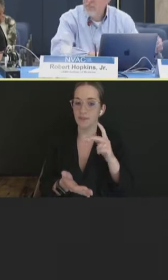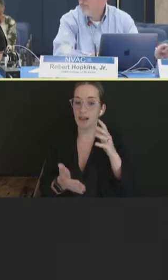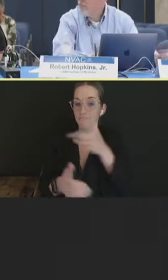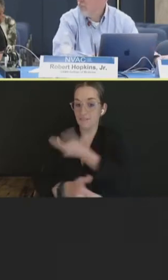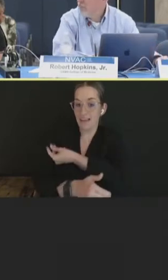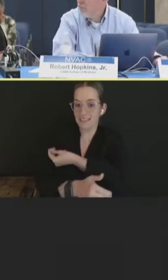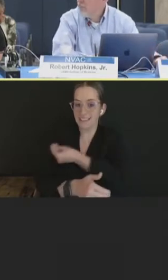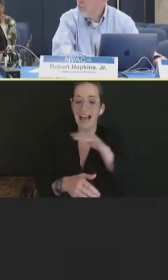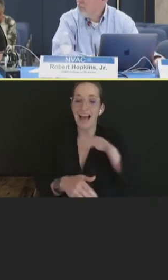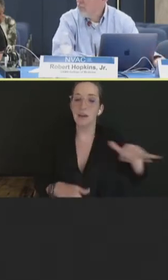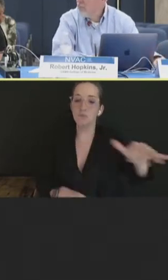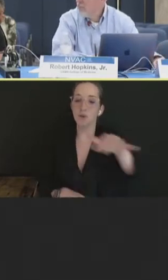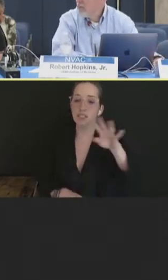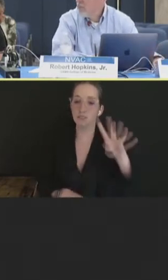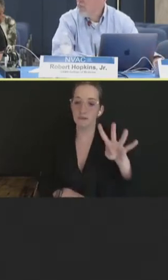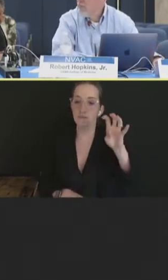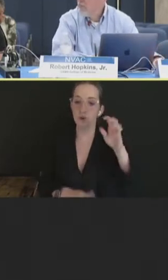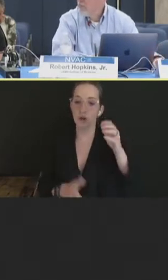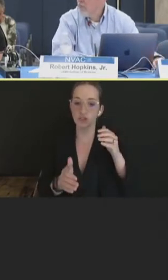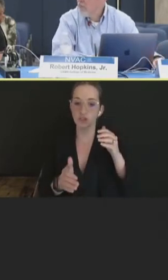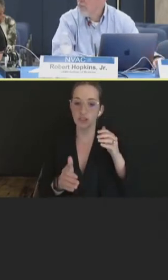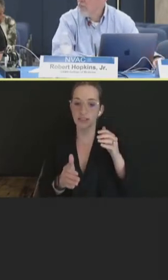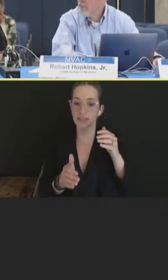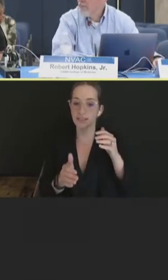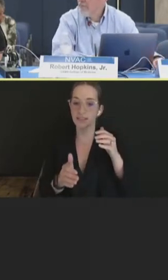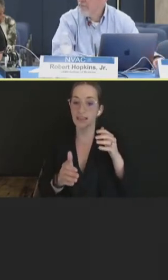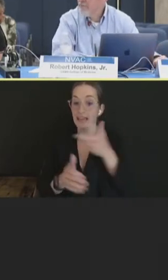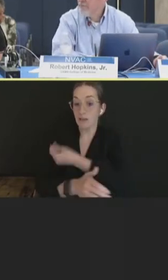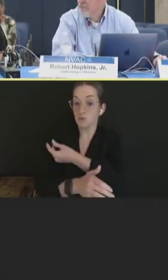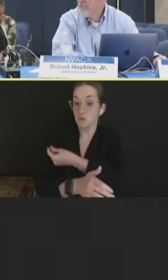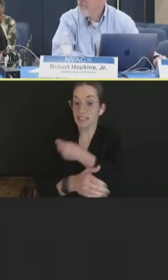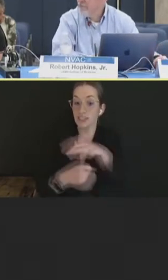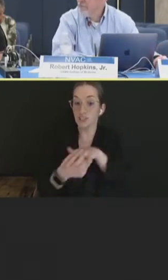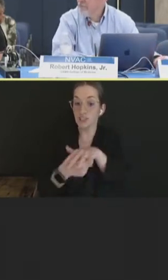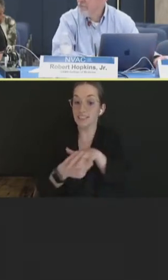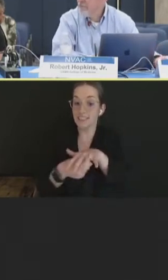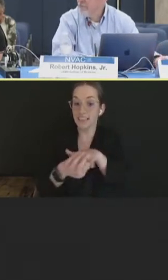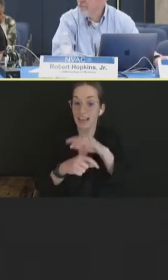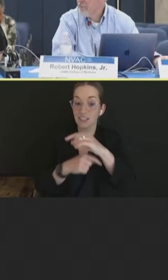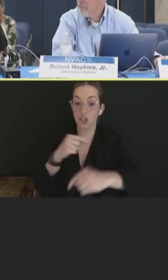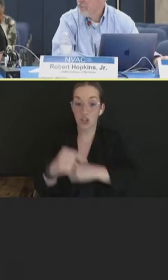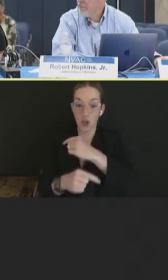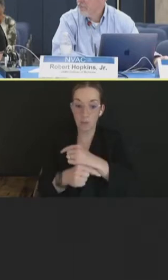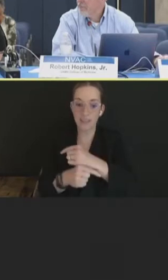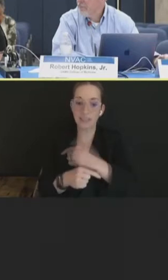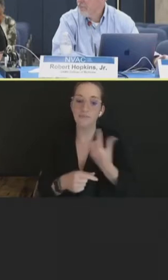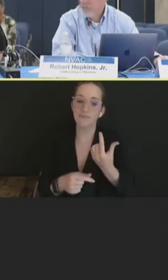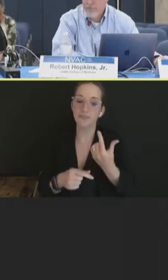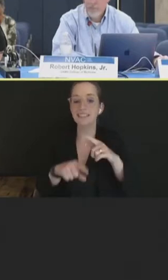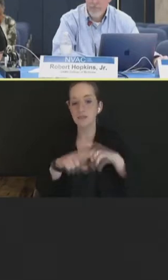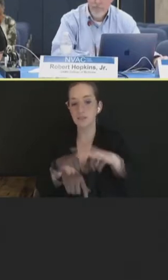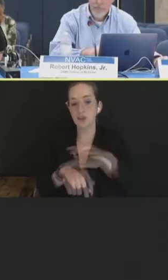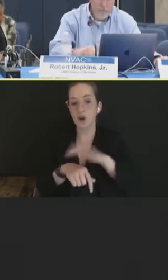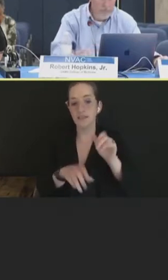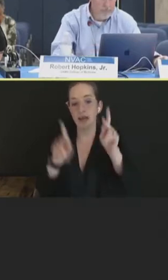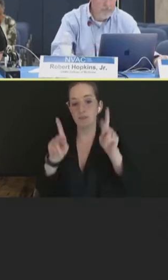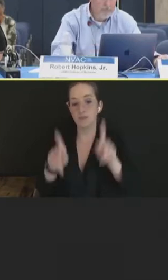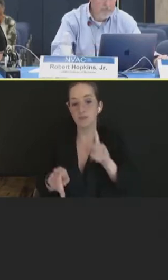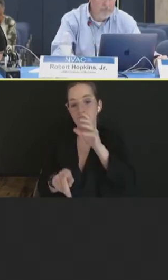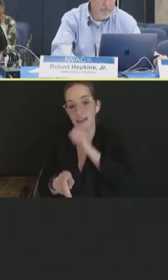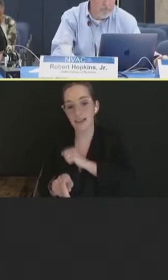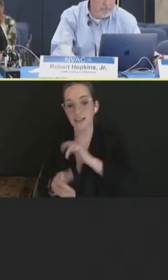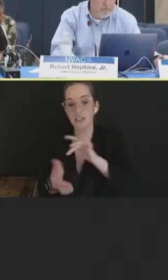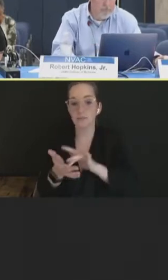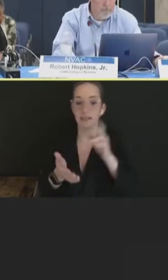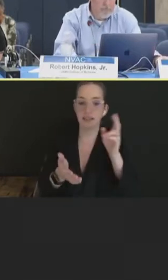sites globally to those with an indication based upon age, medical history, in accordance with FDA guidance and CDC